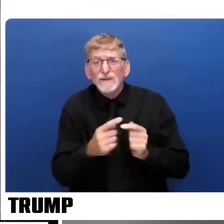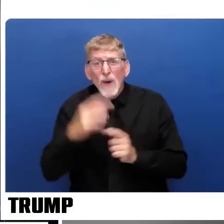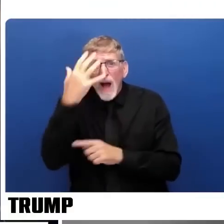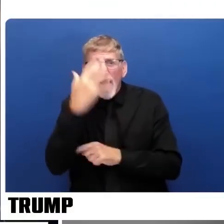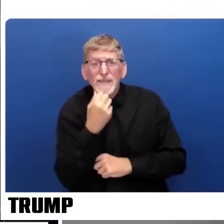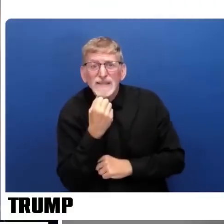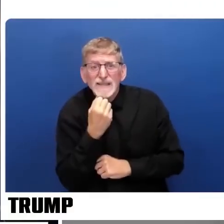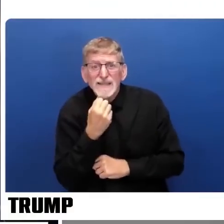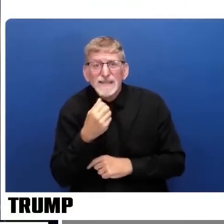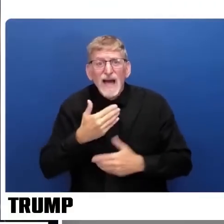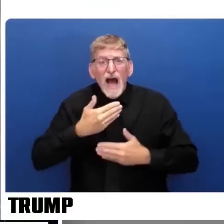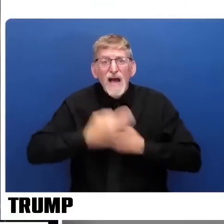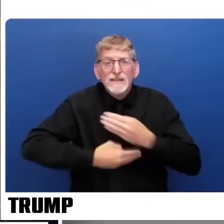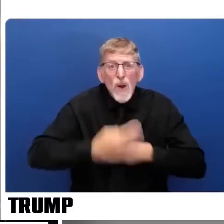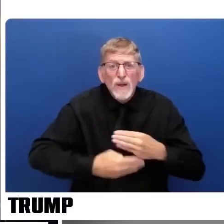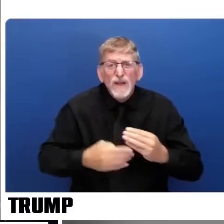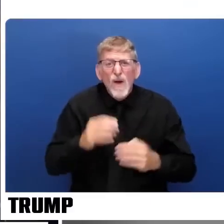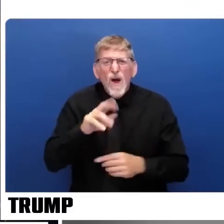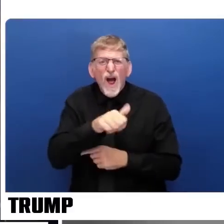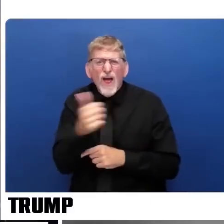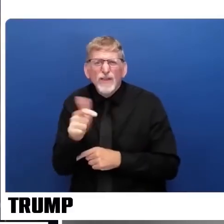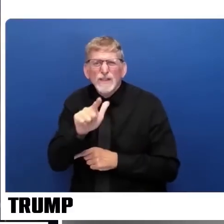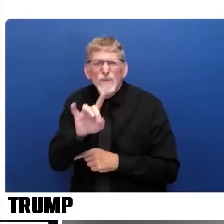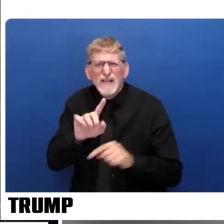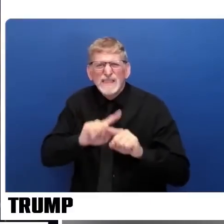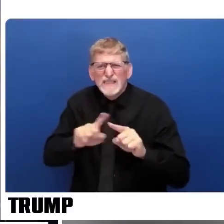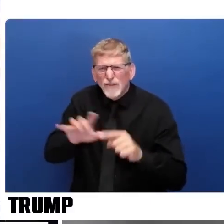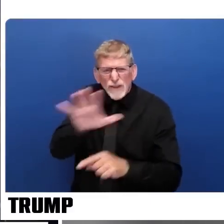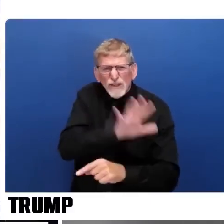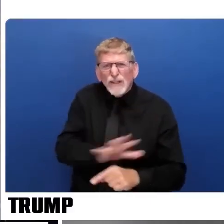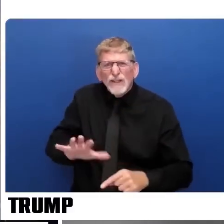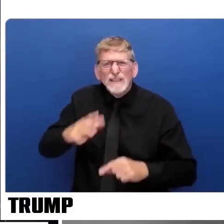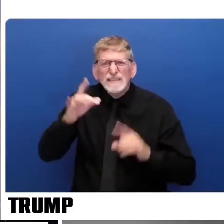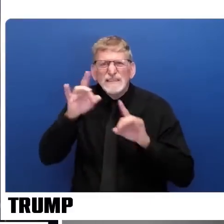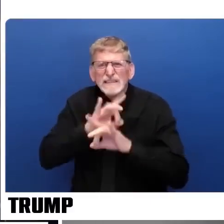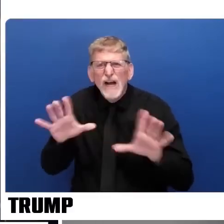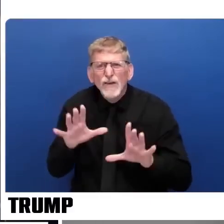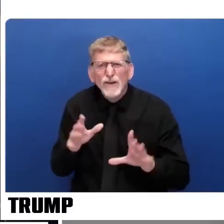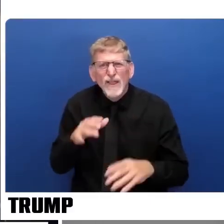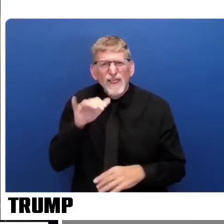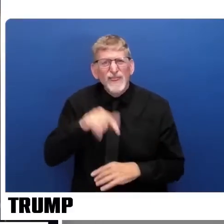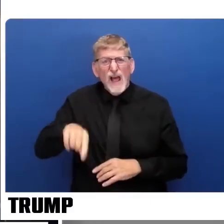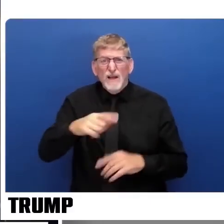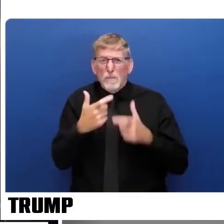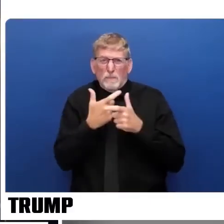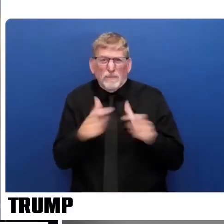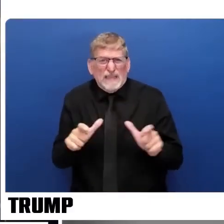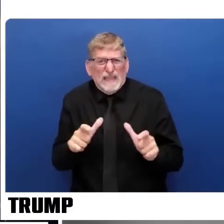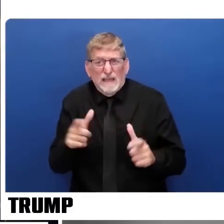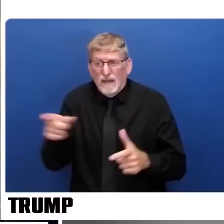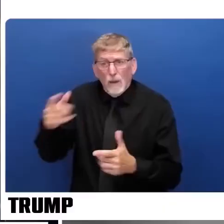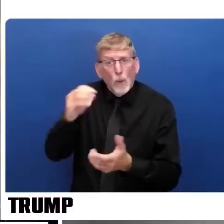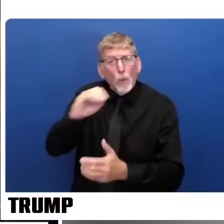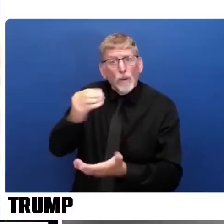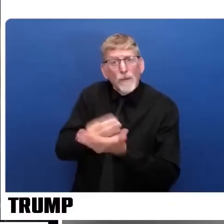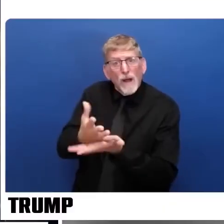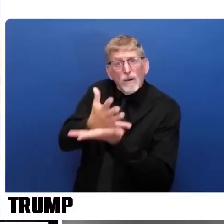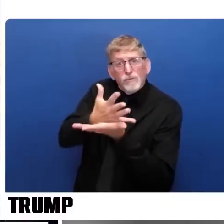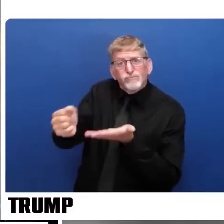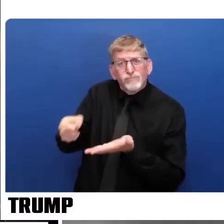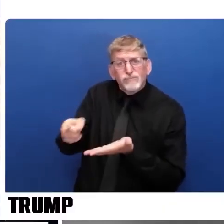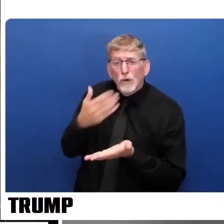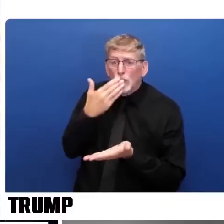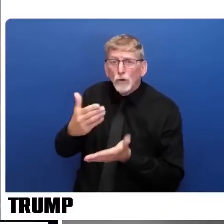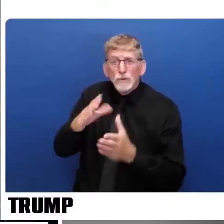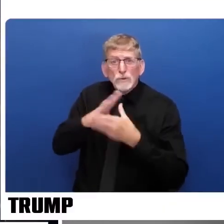of terror, horrible terror. They had no money. It was a big story, and you know it. You covered it very well, actually. They had no